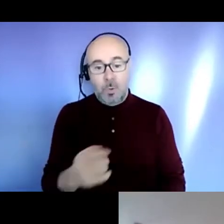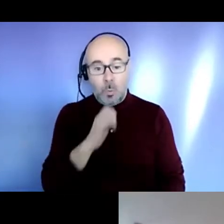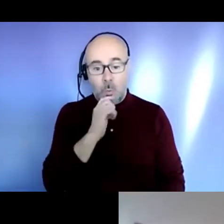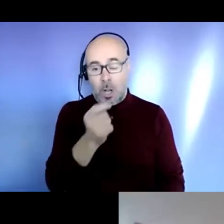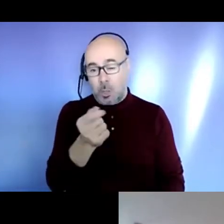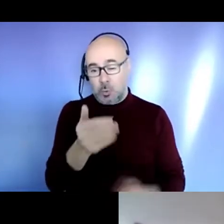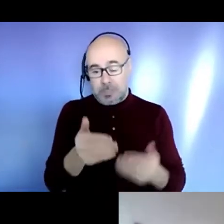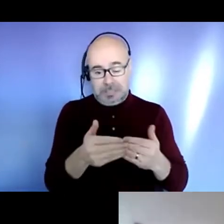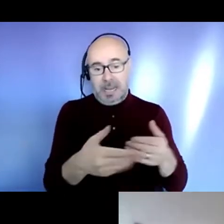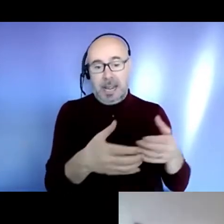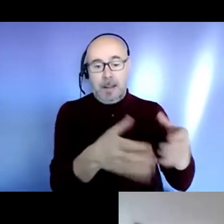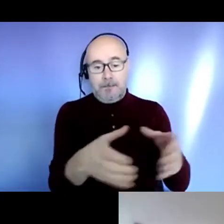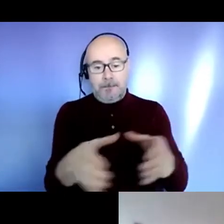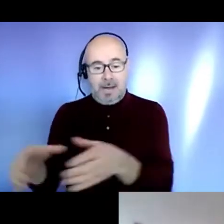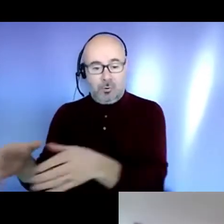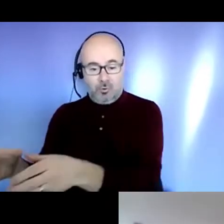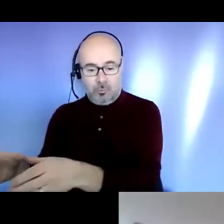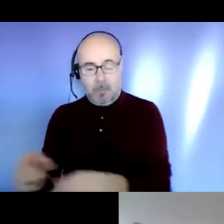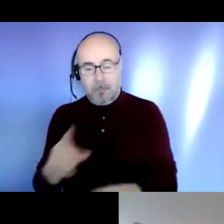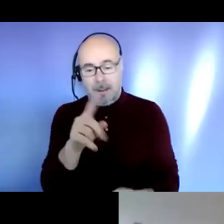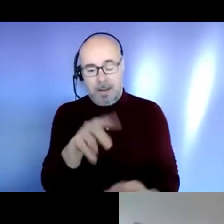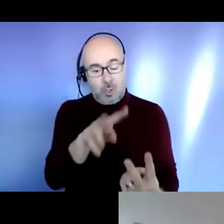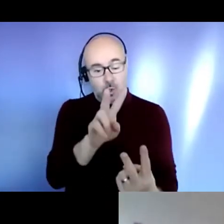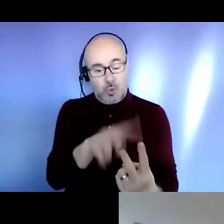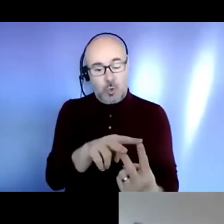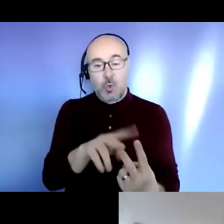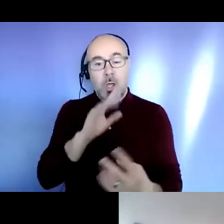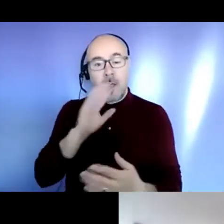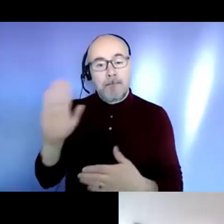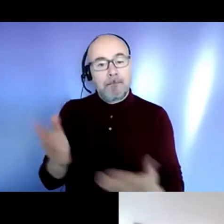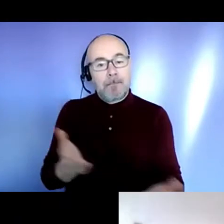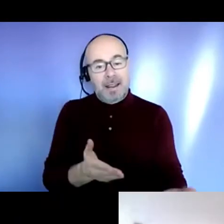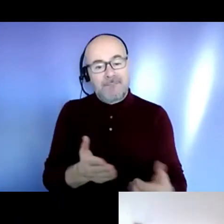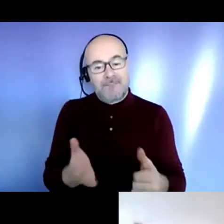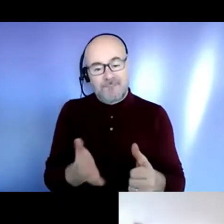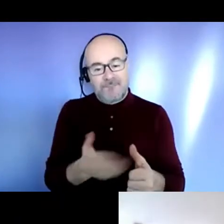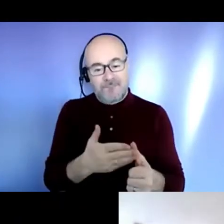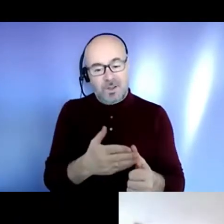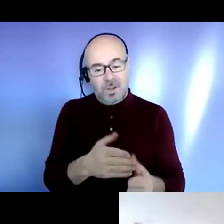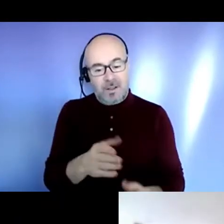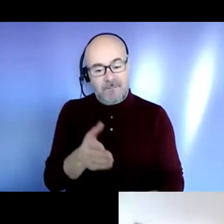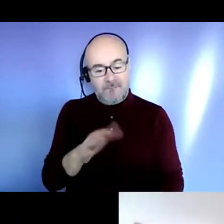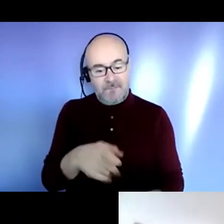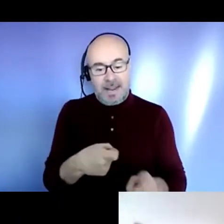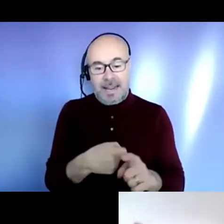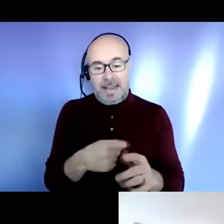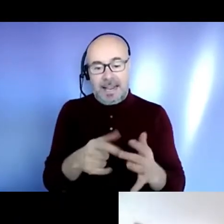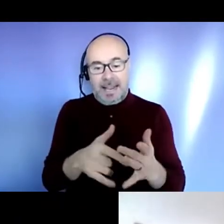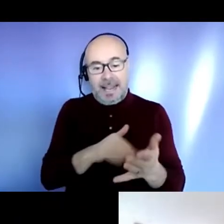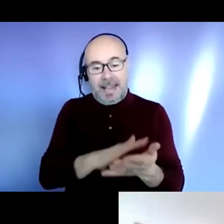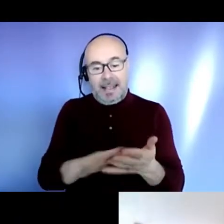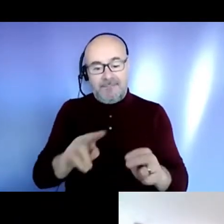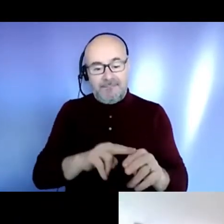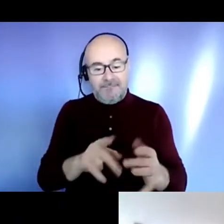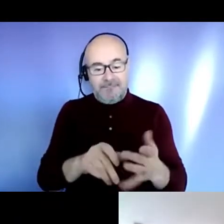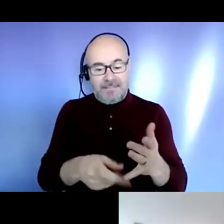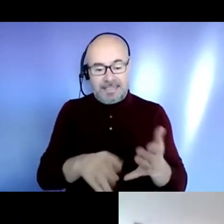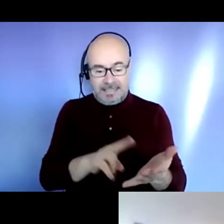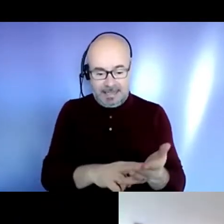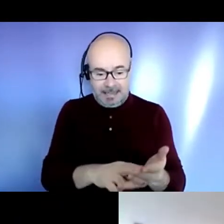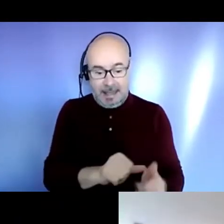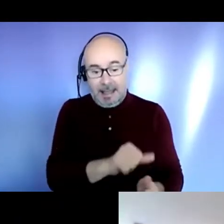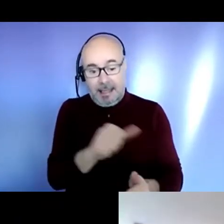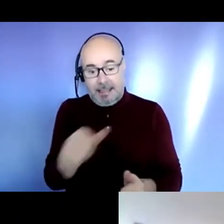first of all, we've got two short presentations for you. The first is from Keith Fisken from Cestrans, and then we'll hear from Steven Dickson on the National Entitlement